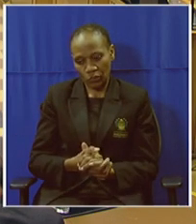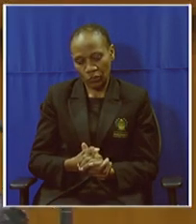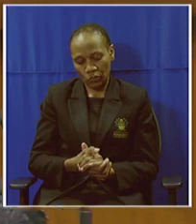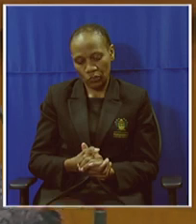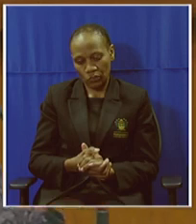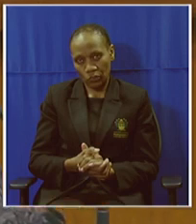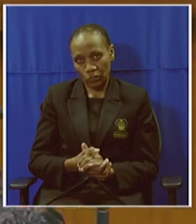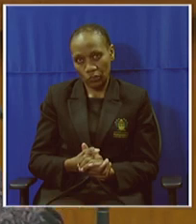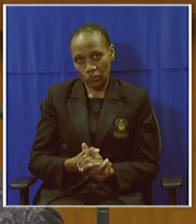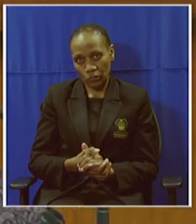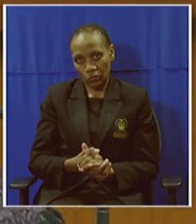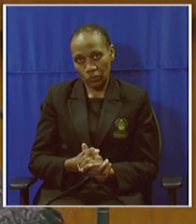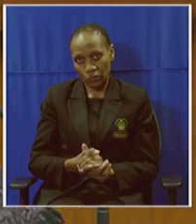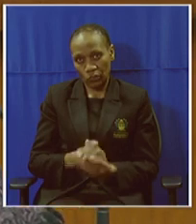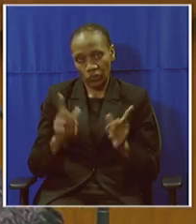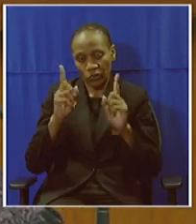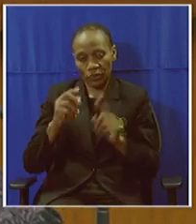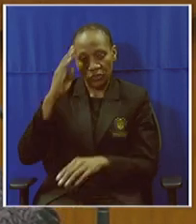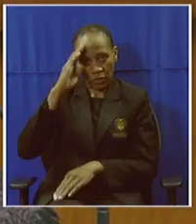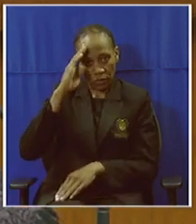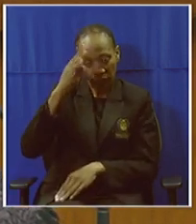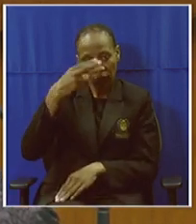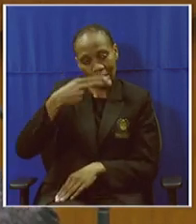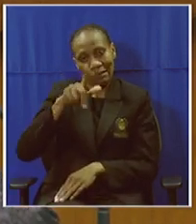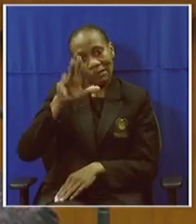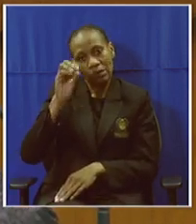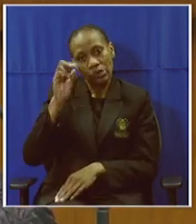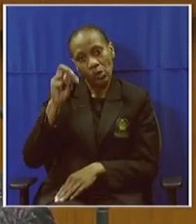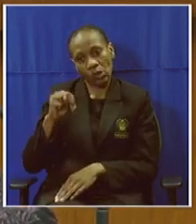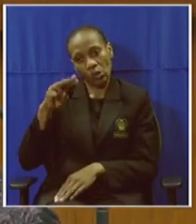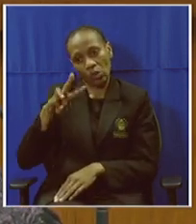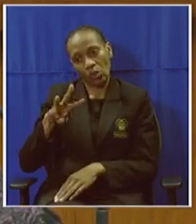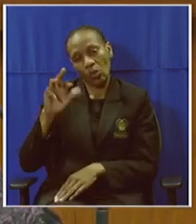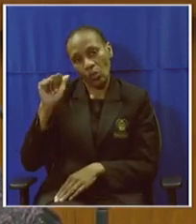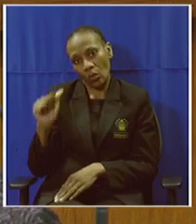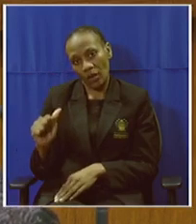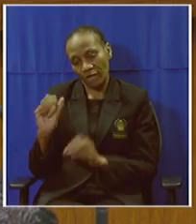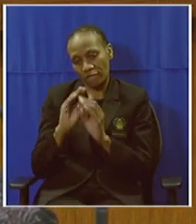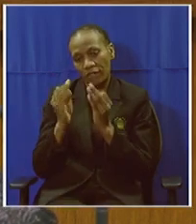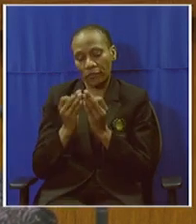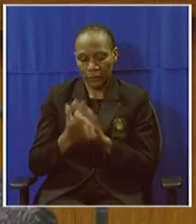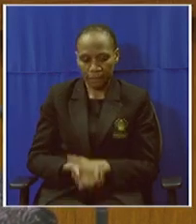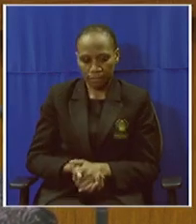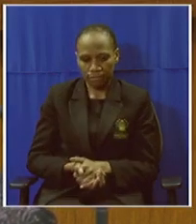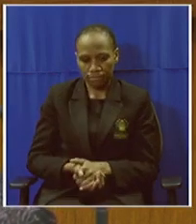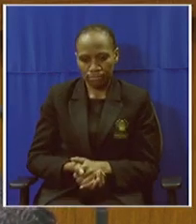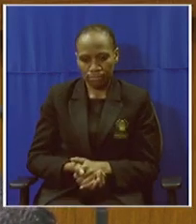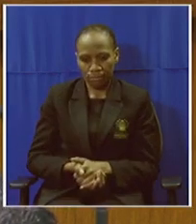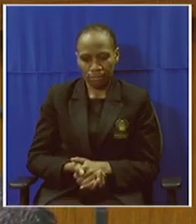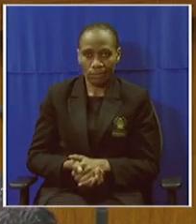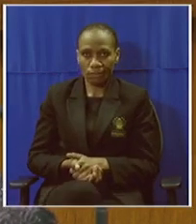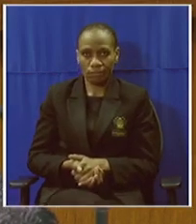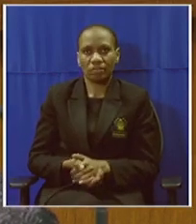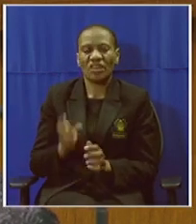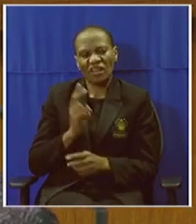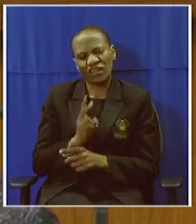And a special greeting to the Hlongwa family. I think today is again